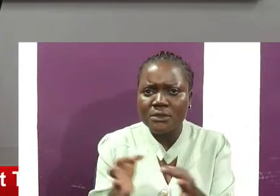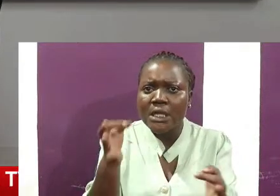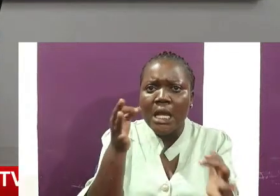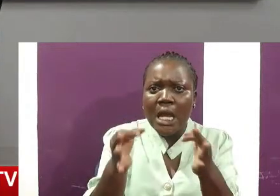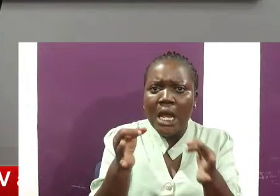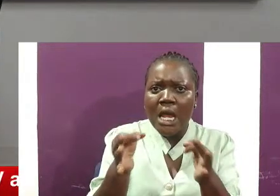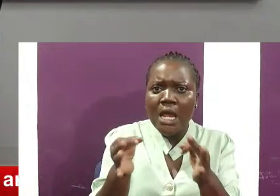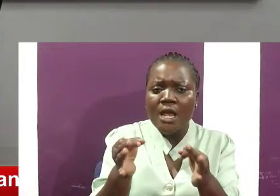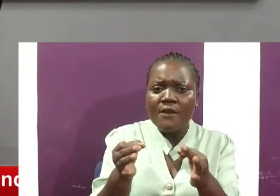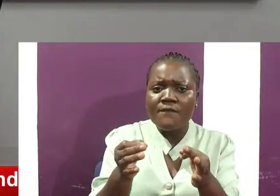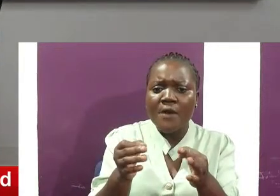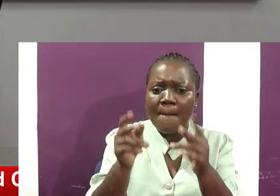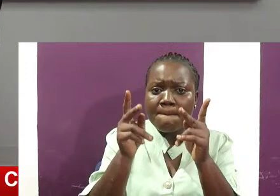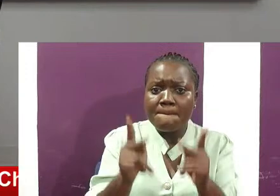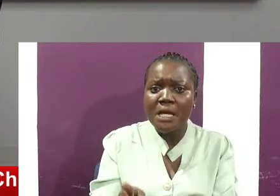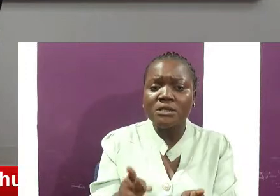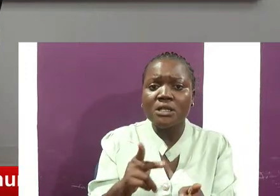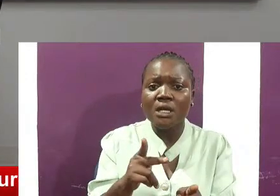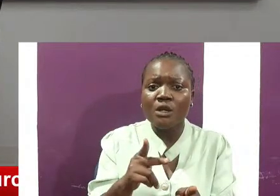let him be